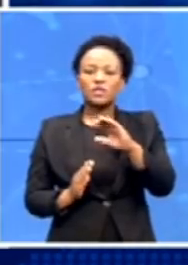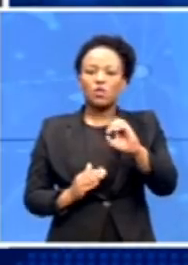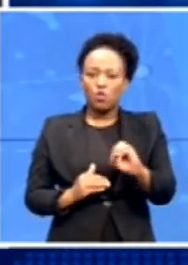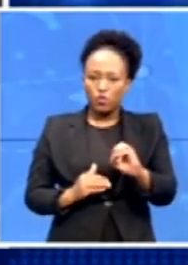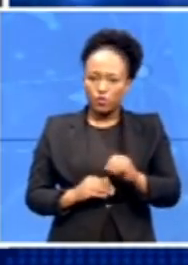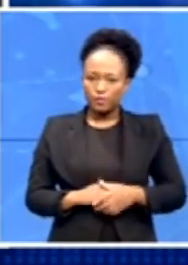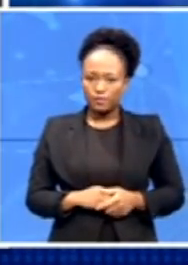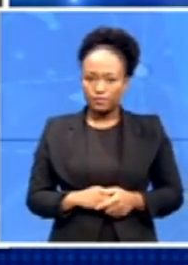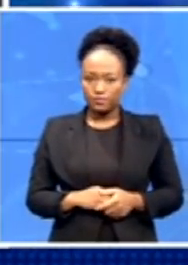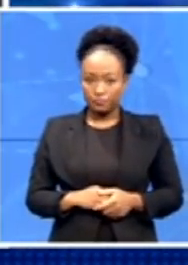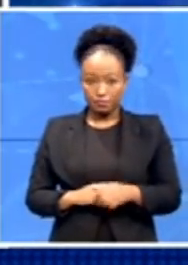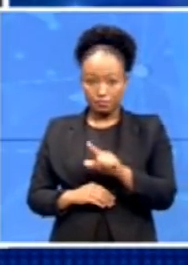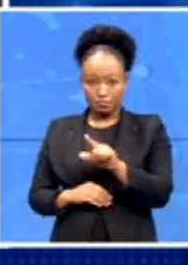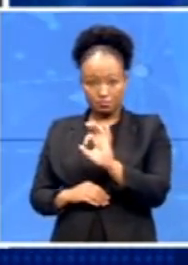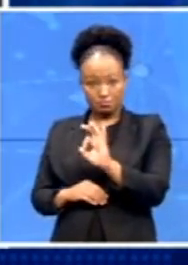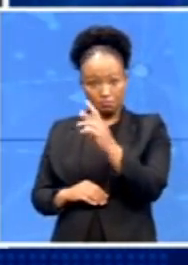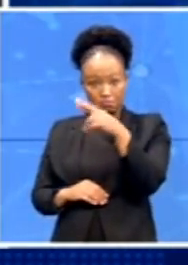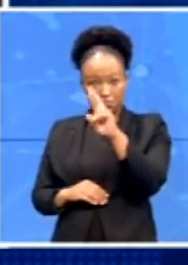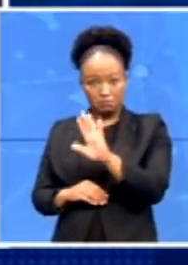Mr. Jacobus? Yes, Council.